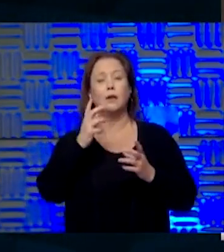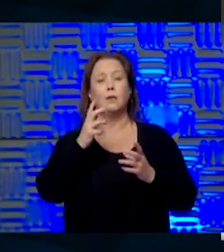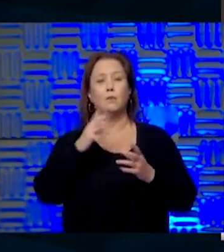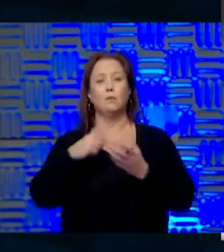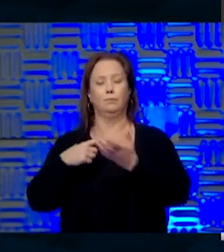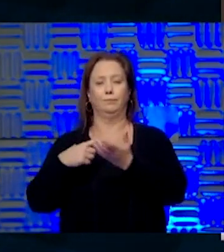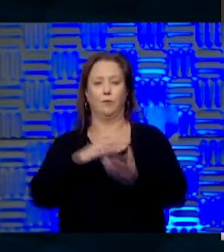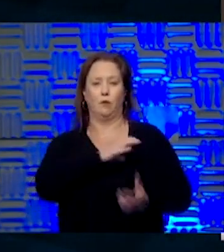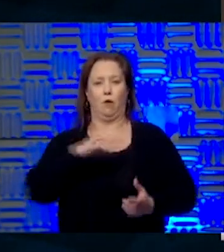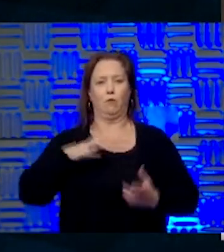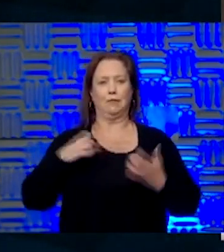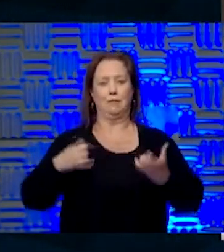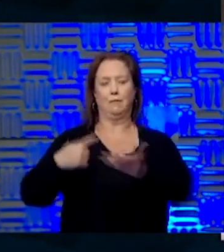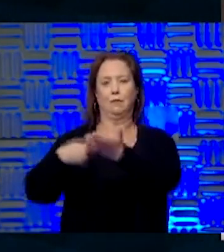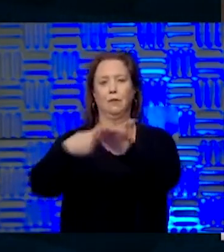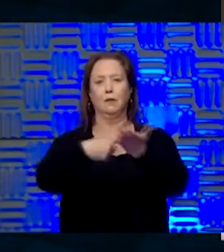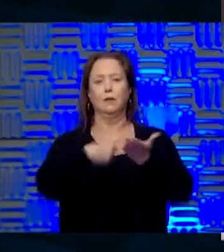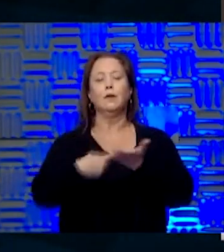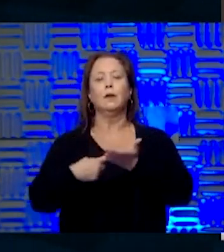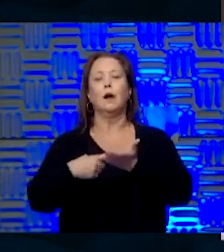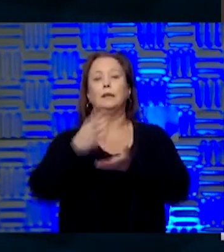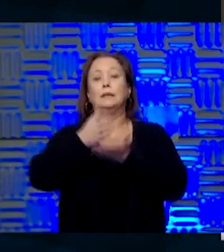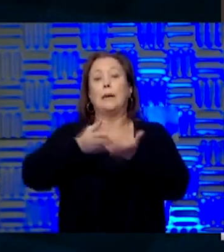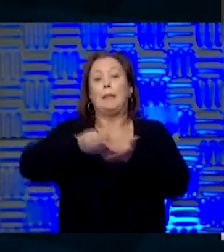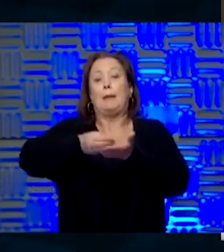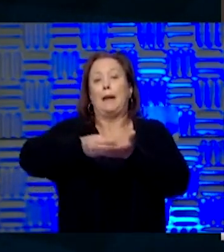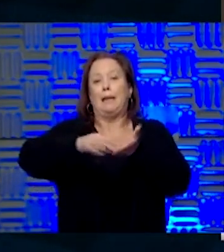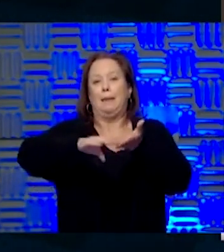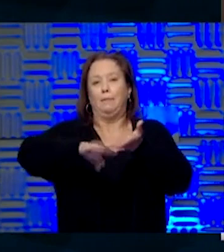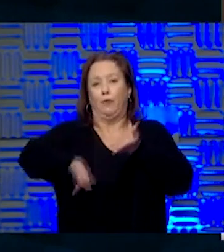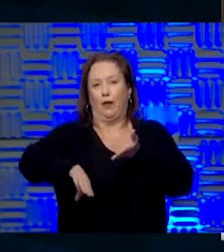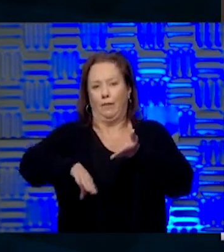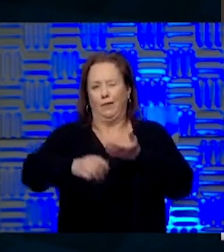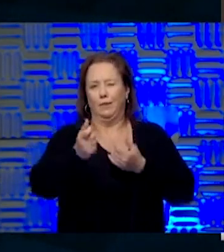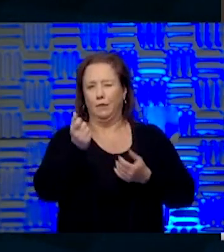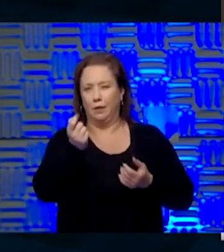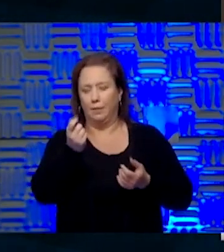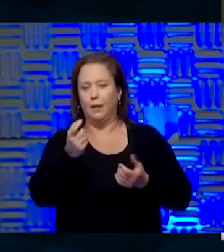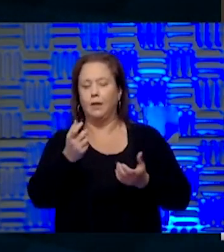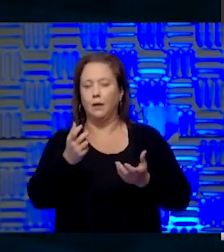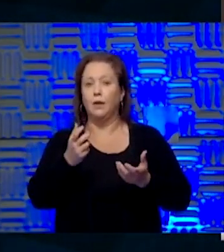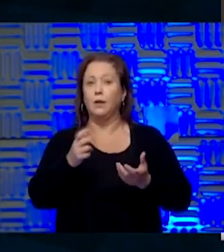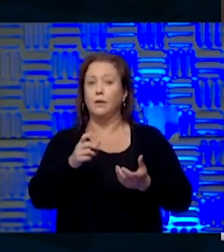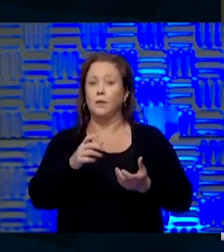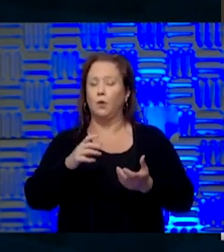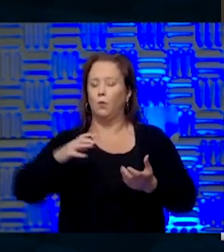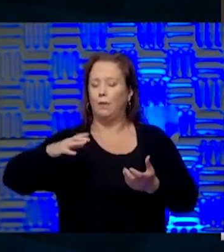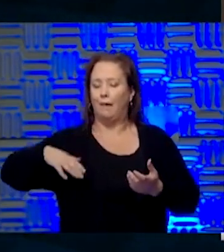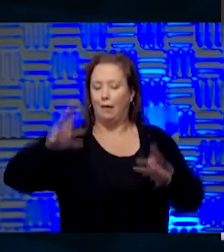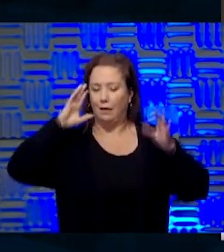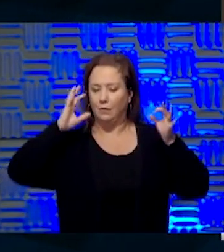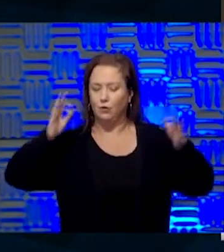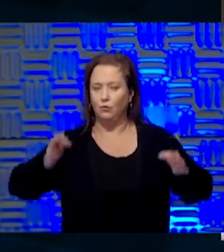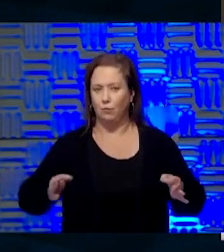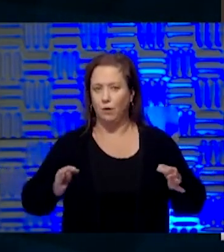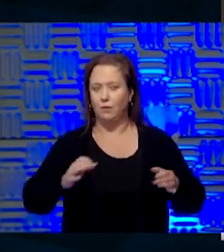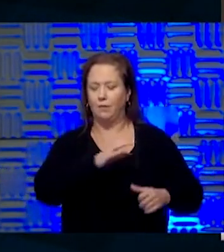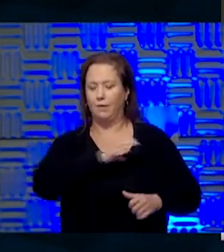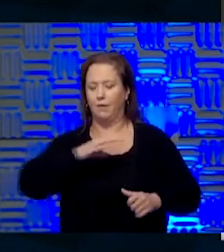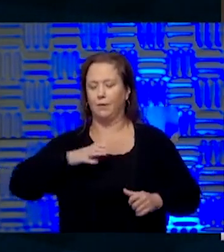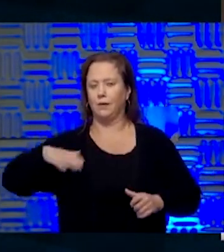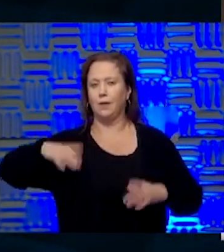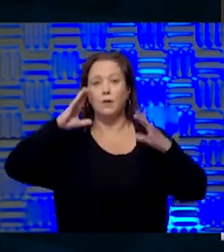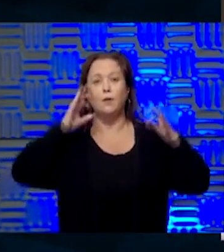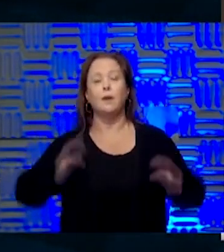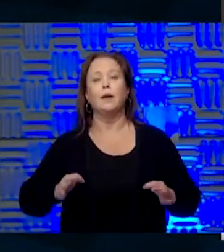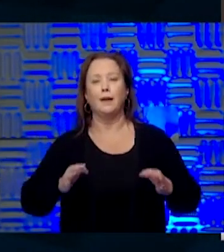of Congress about some level of forgiveness of that advancement. So that's a fact yet to be determined. I assume based upon the